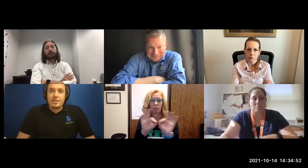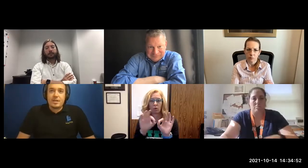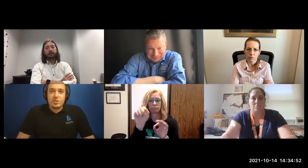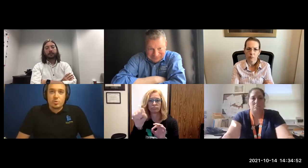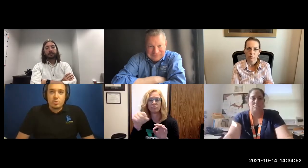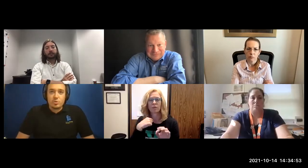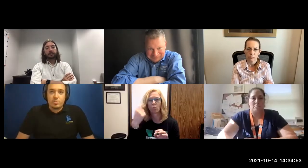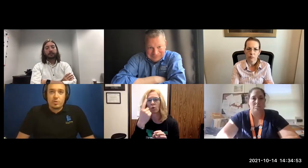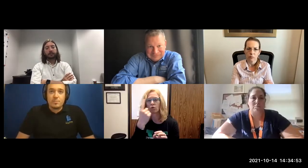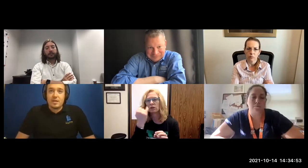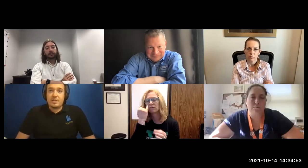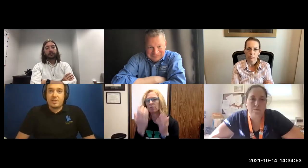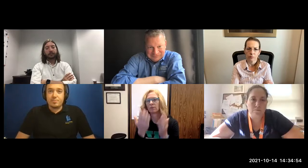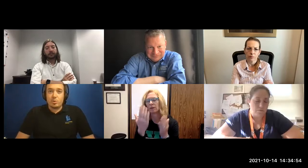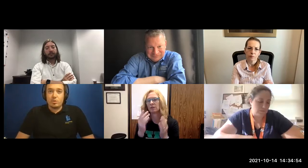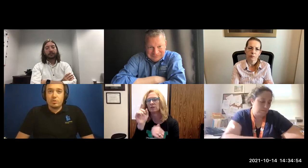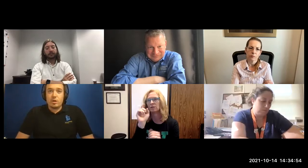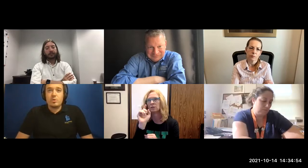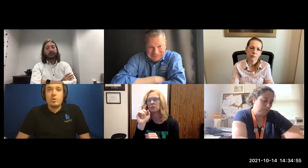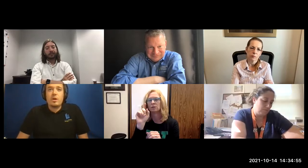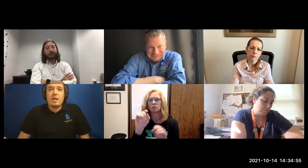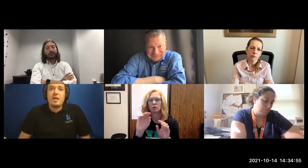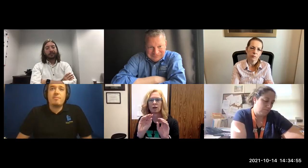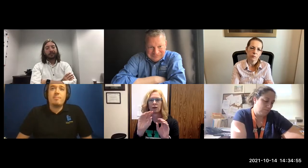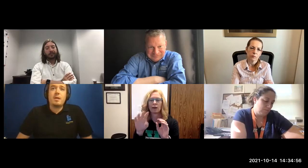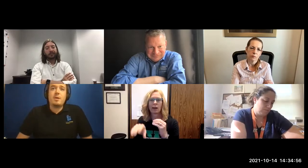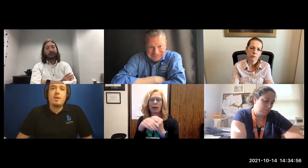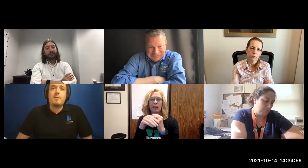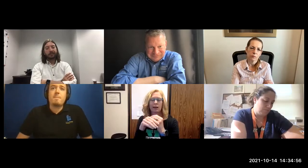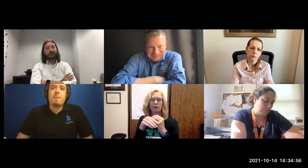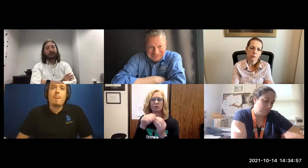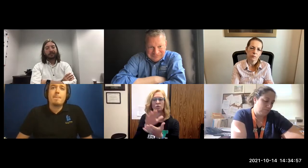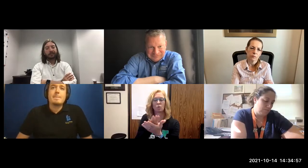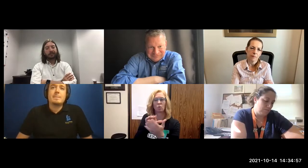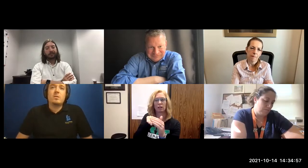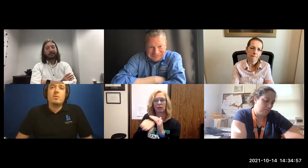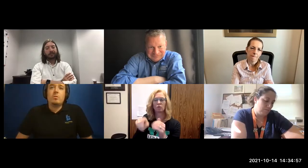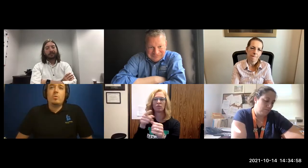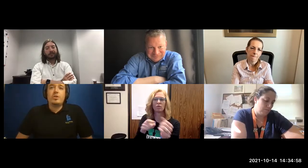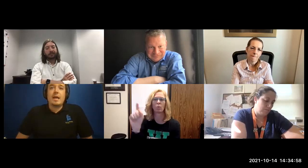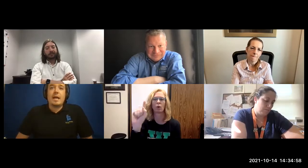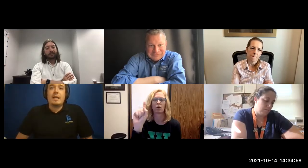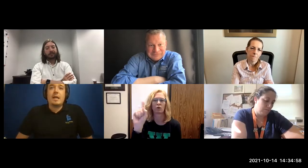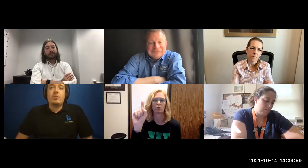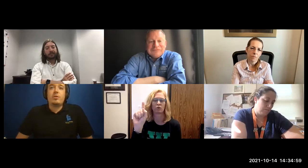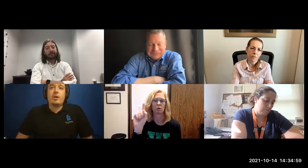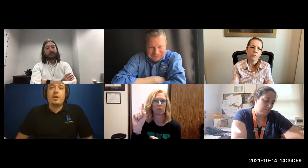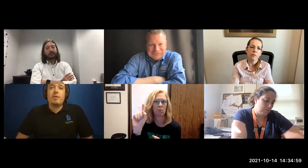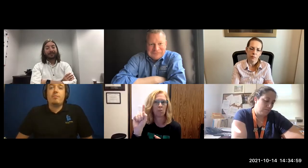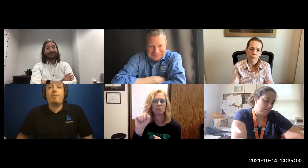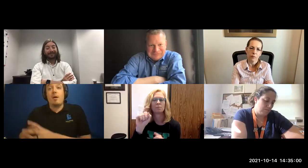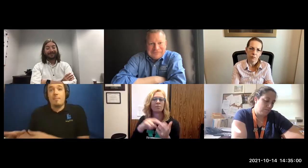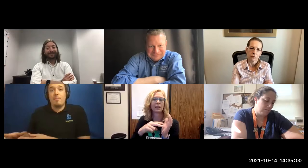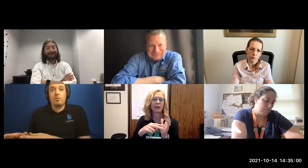entering and exiting schools or programs. I think that is important. I was wondering if maybe we should add